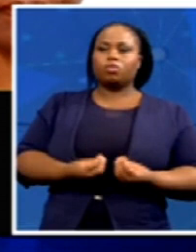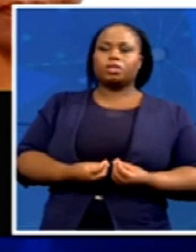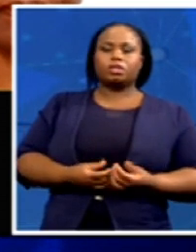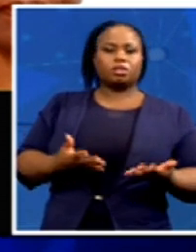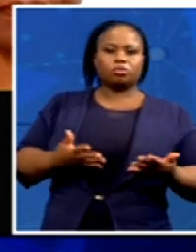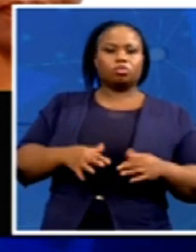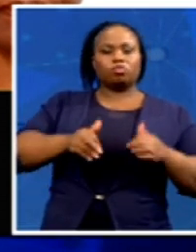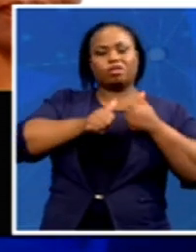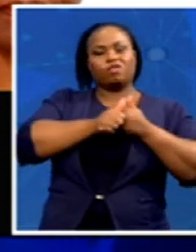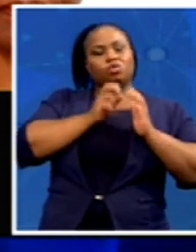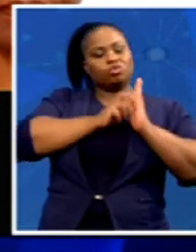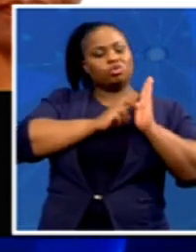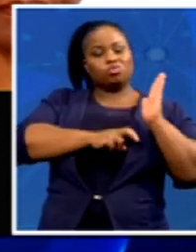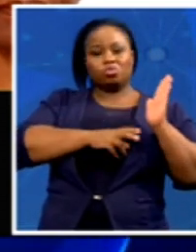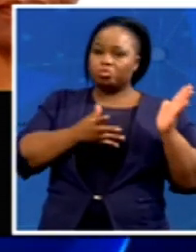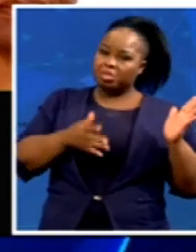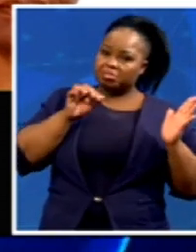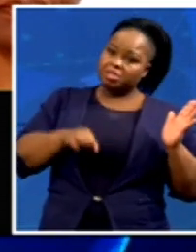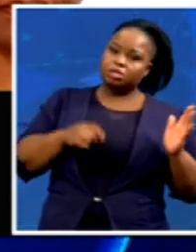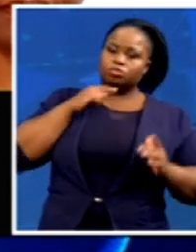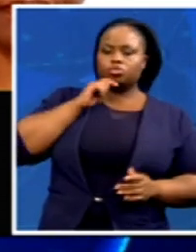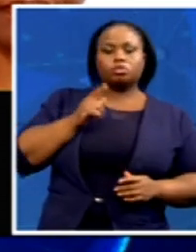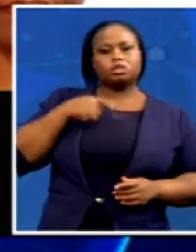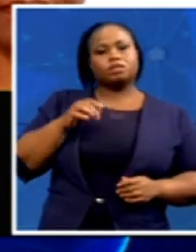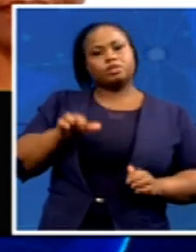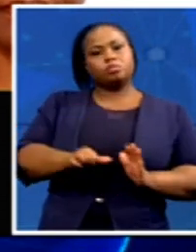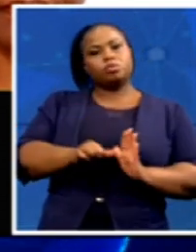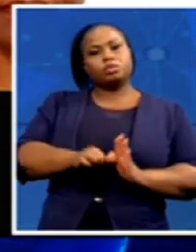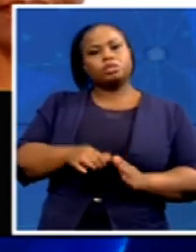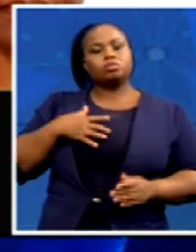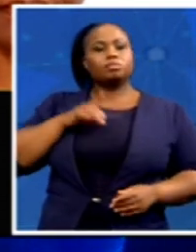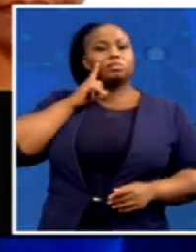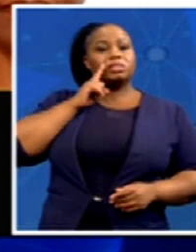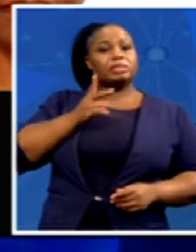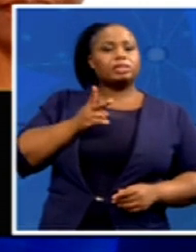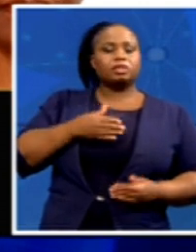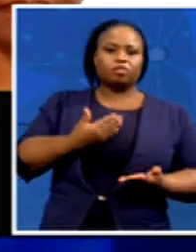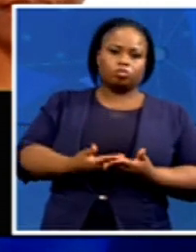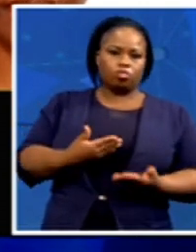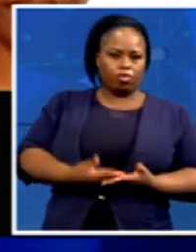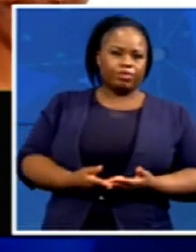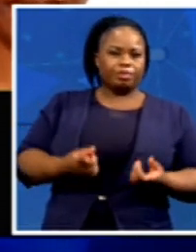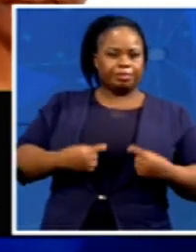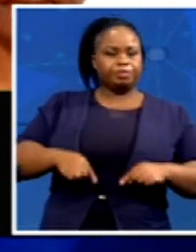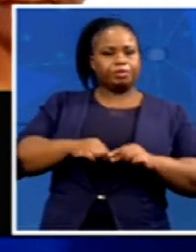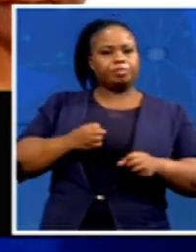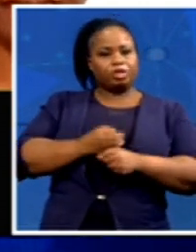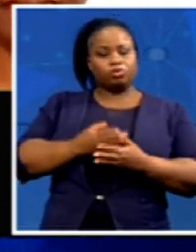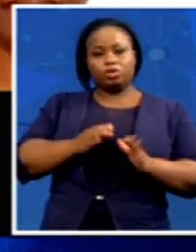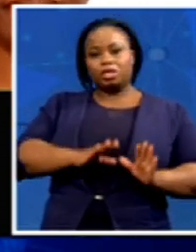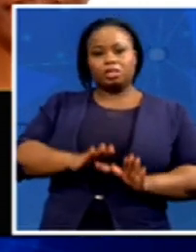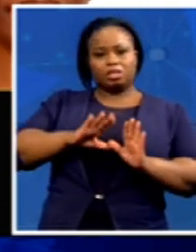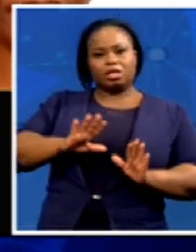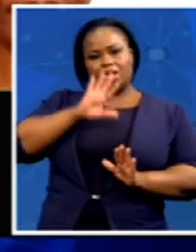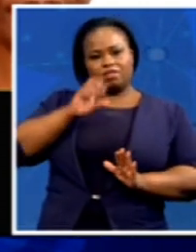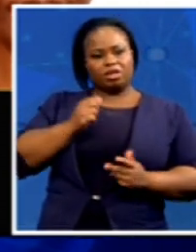working as hard as possible to make sure that the continent is not left behind with respect to these new developments and new